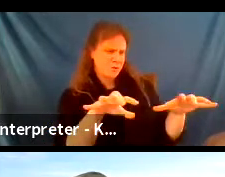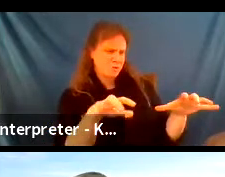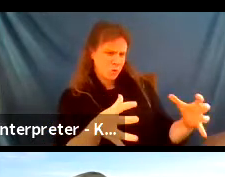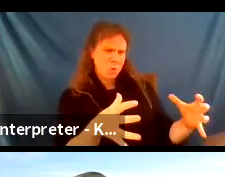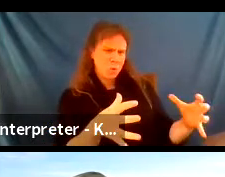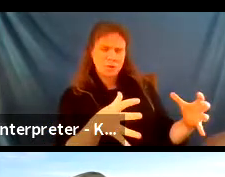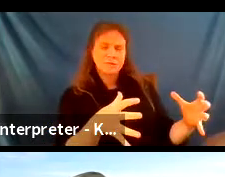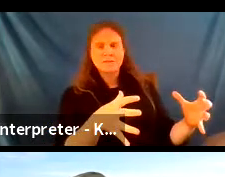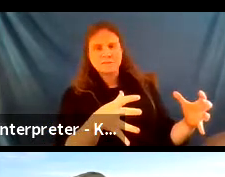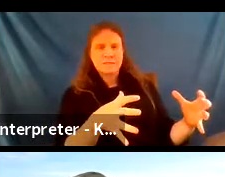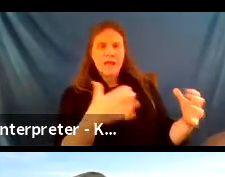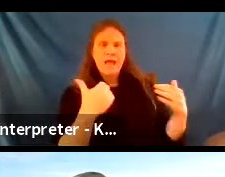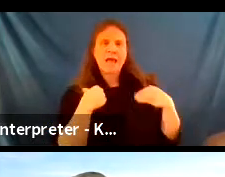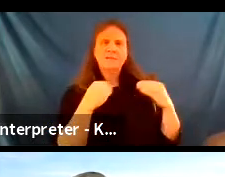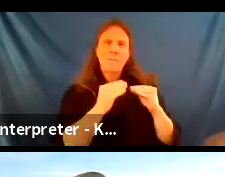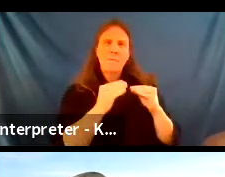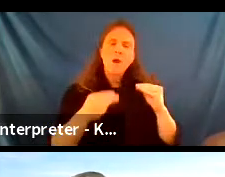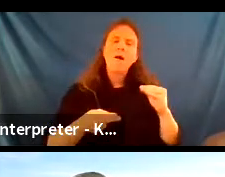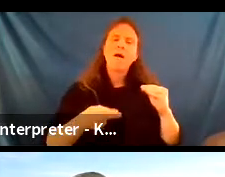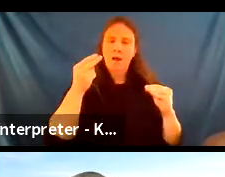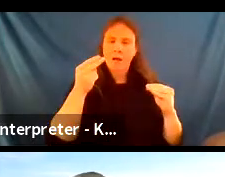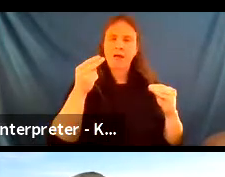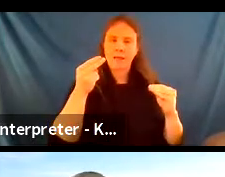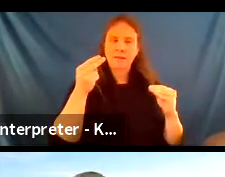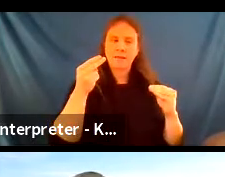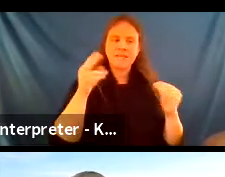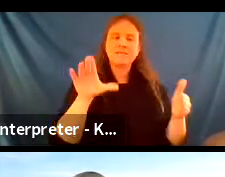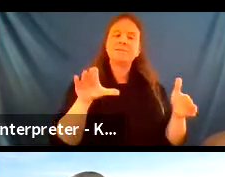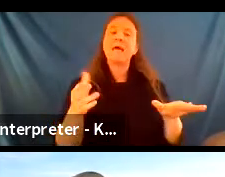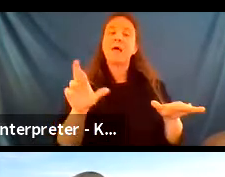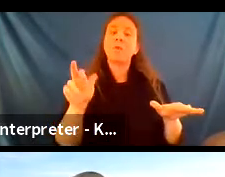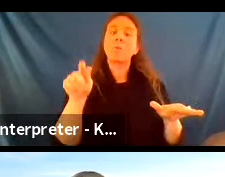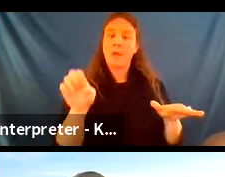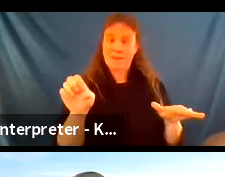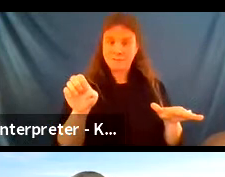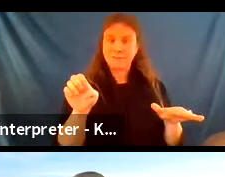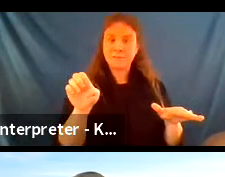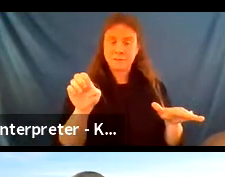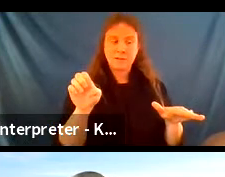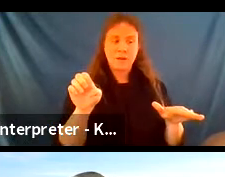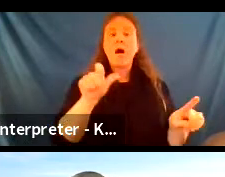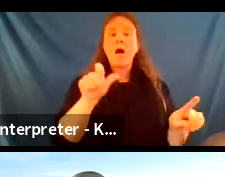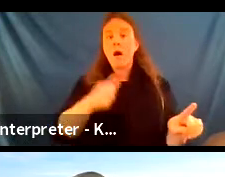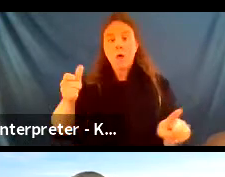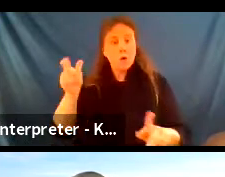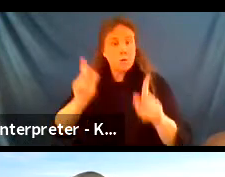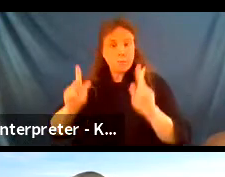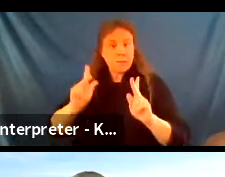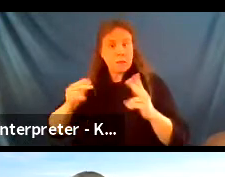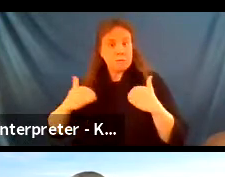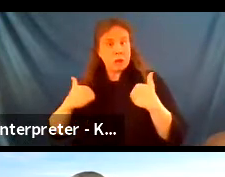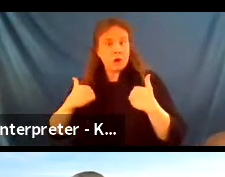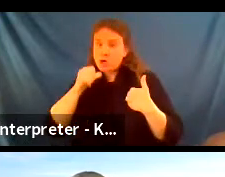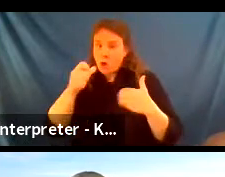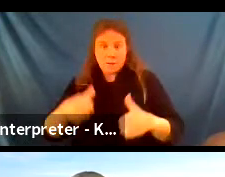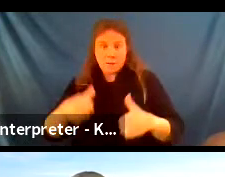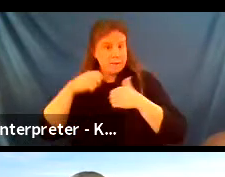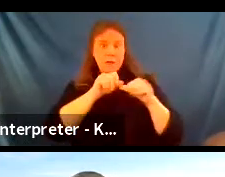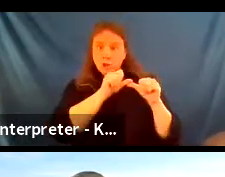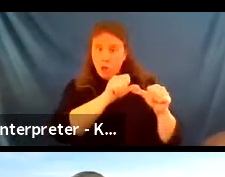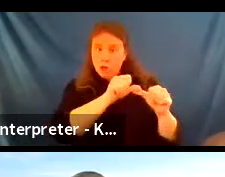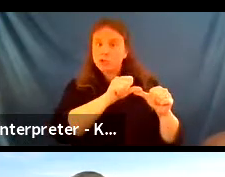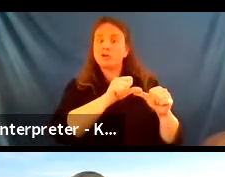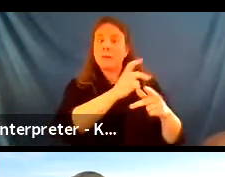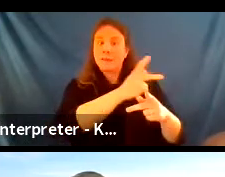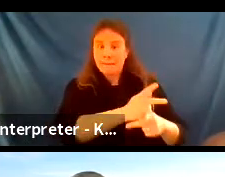has a higher mortality rate than those same aged individuals who are not living in long-term care facilities. So one of the important things to